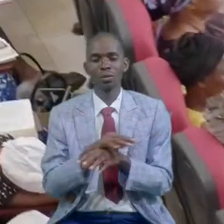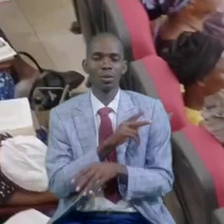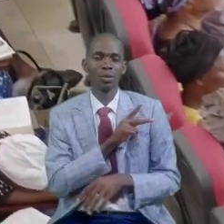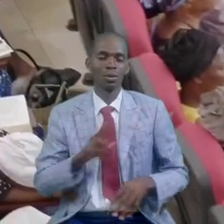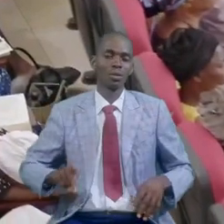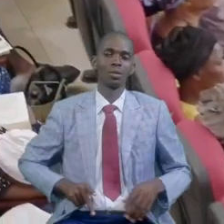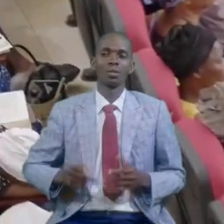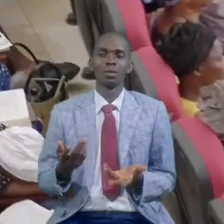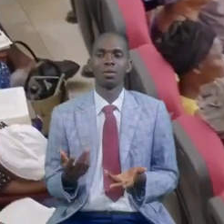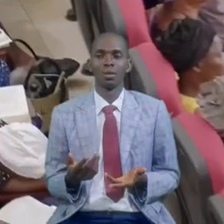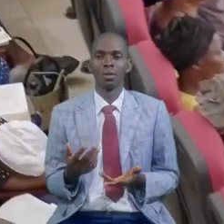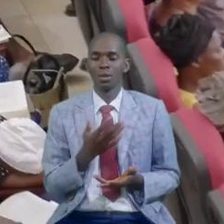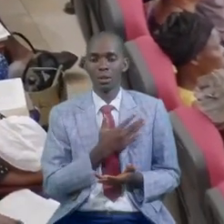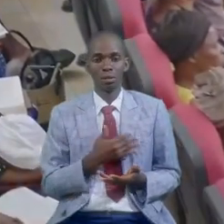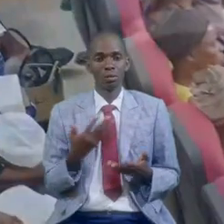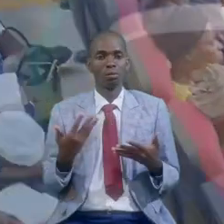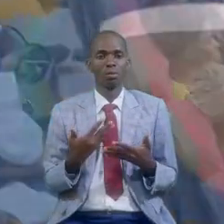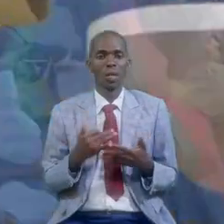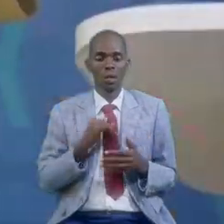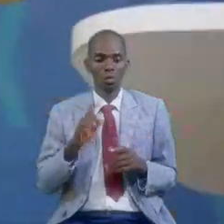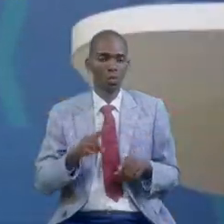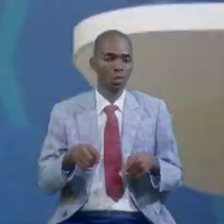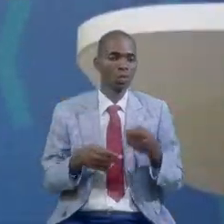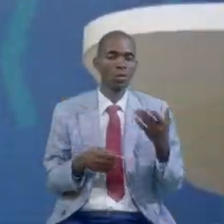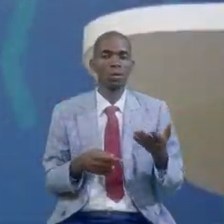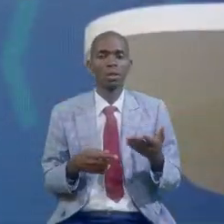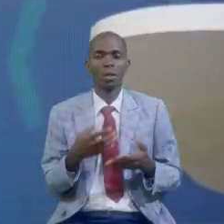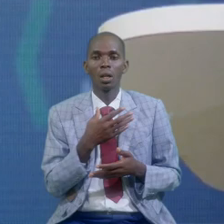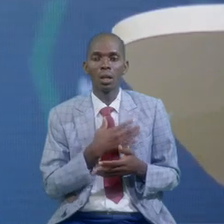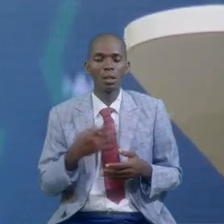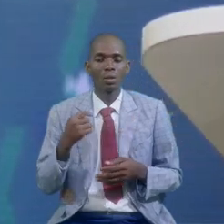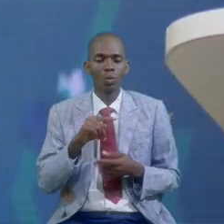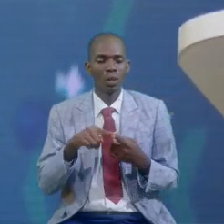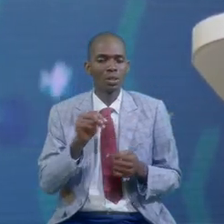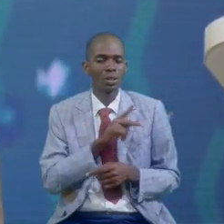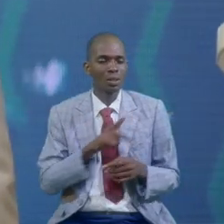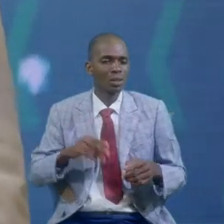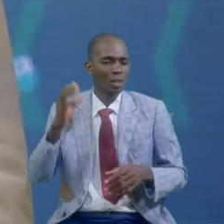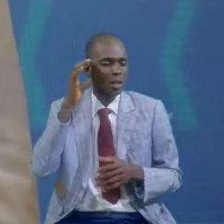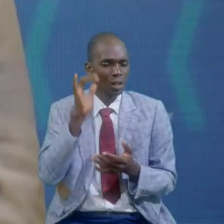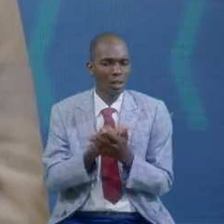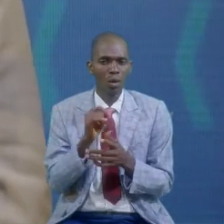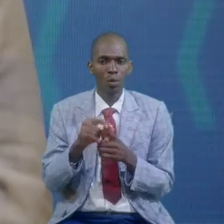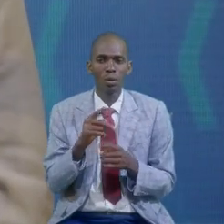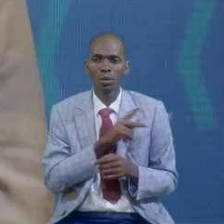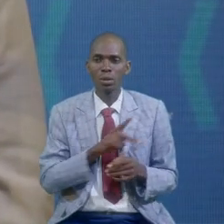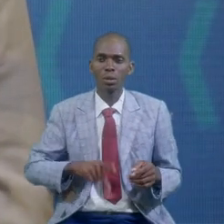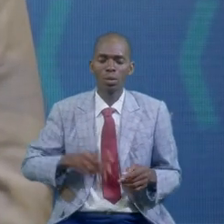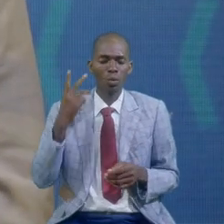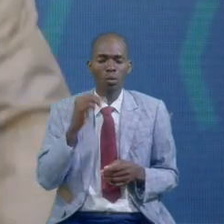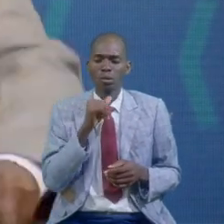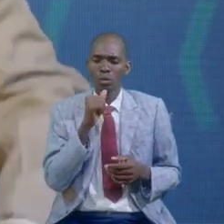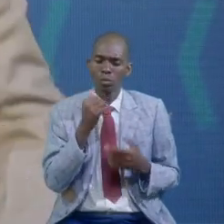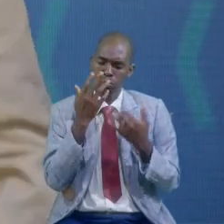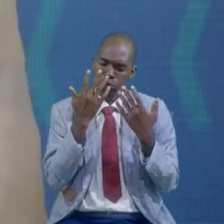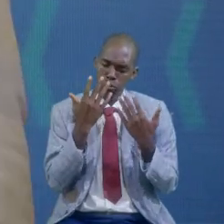and consumed them. And the king had that. And the king was not compassionate about their